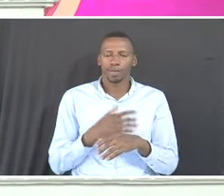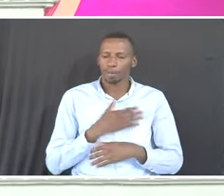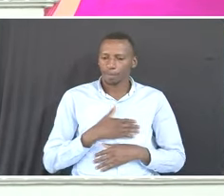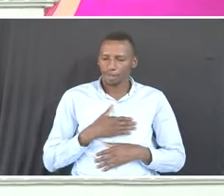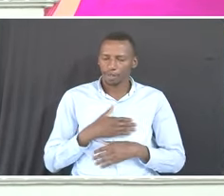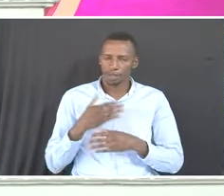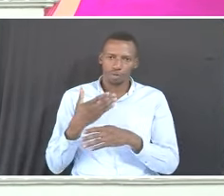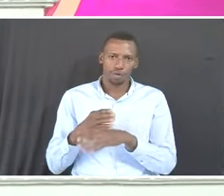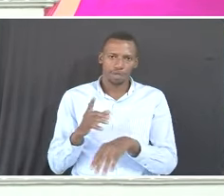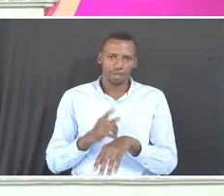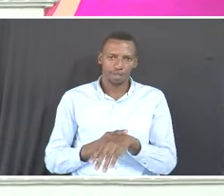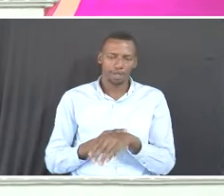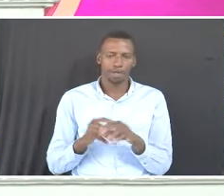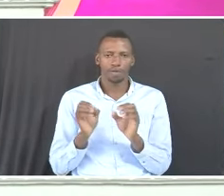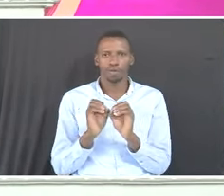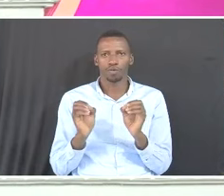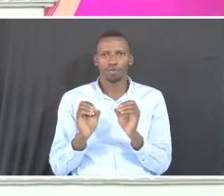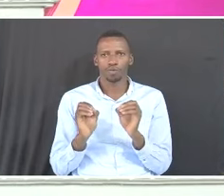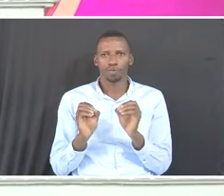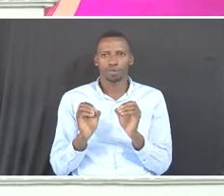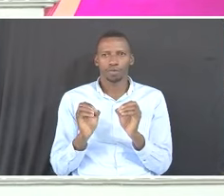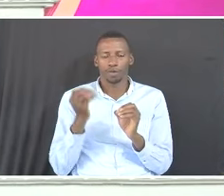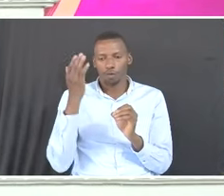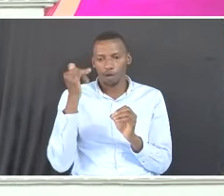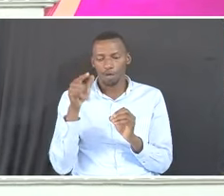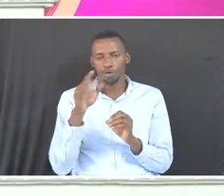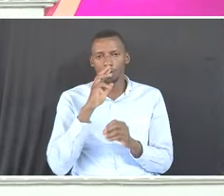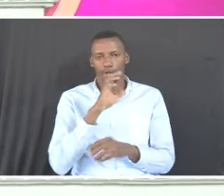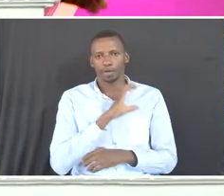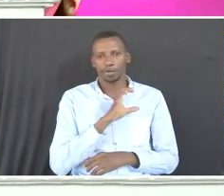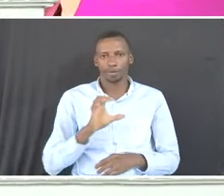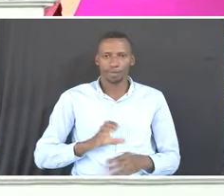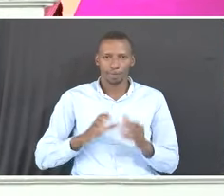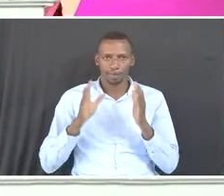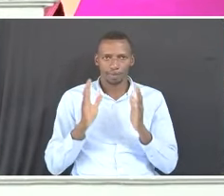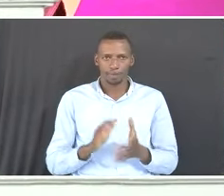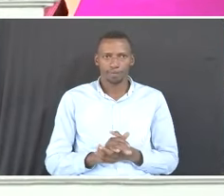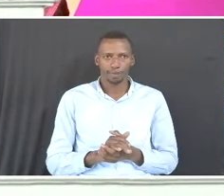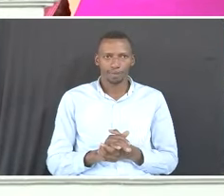not because you hope you are a Christian. My dear brother,